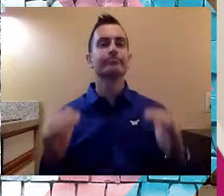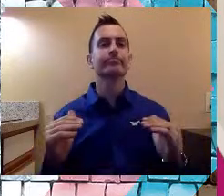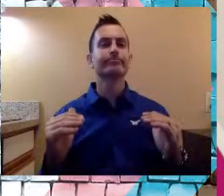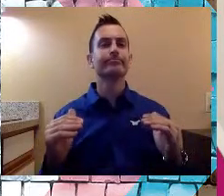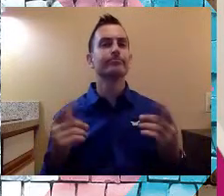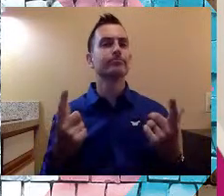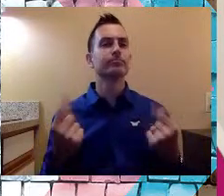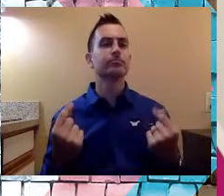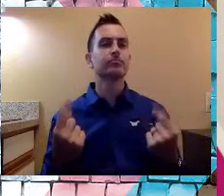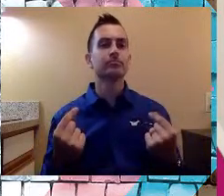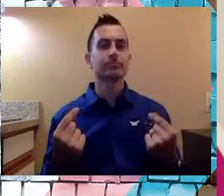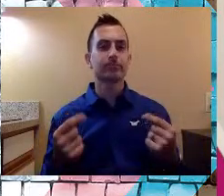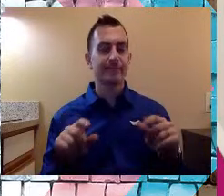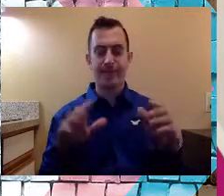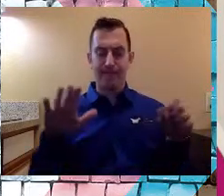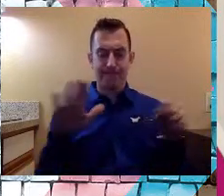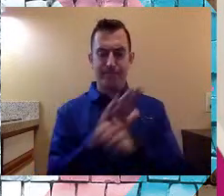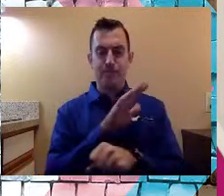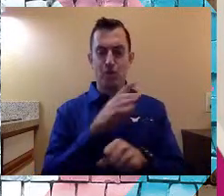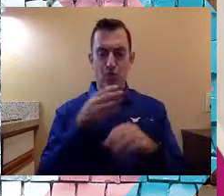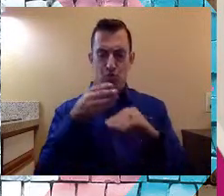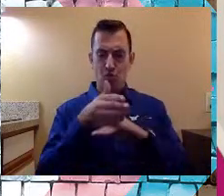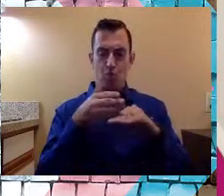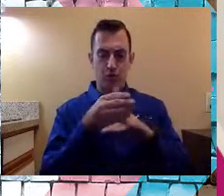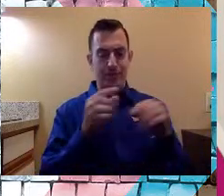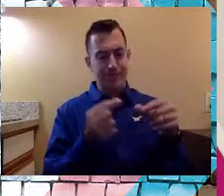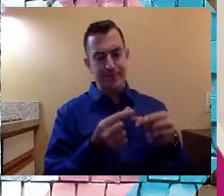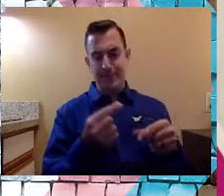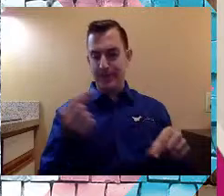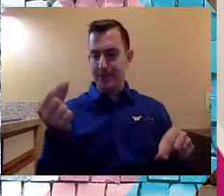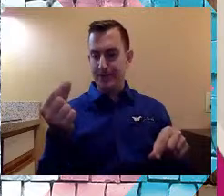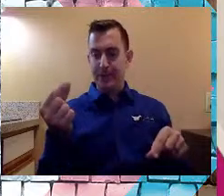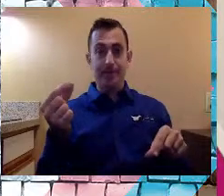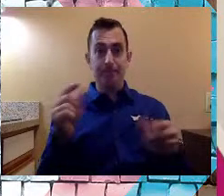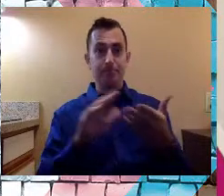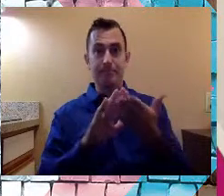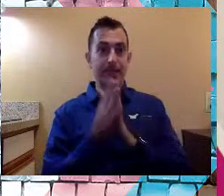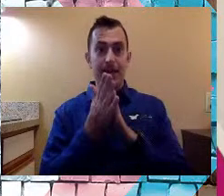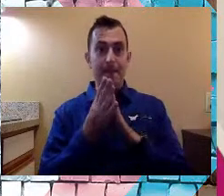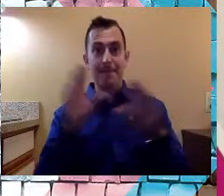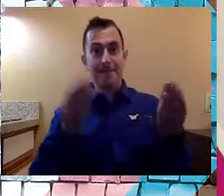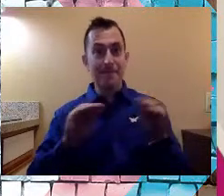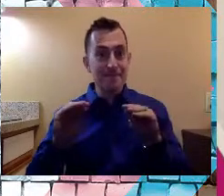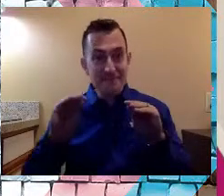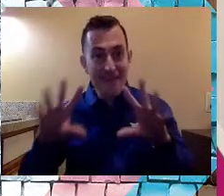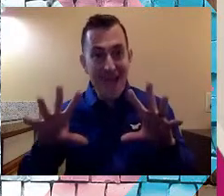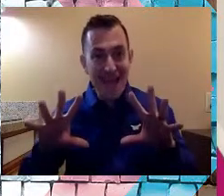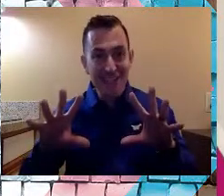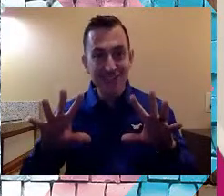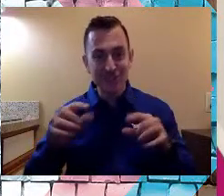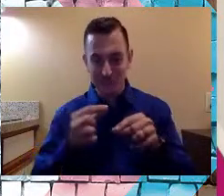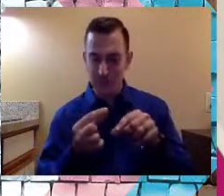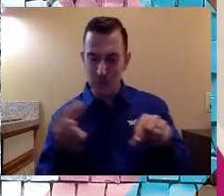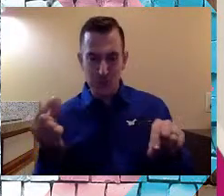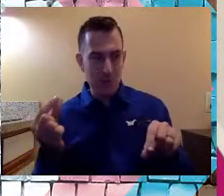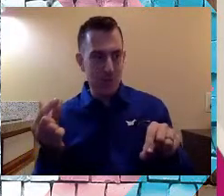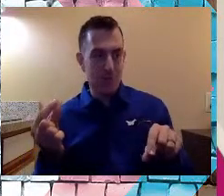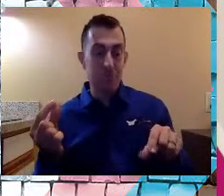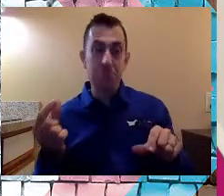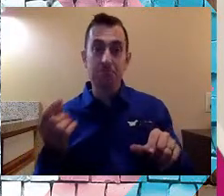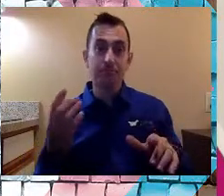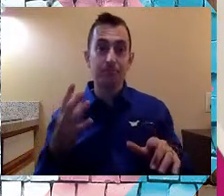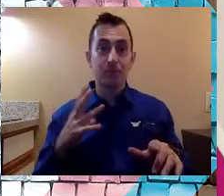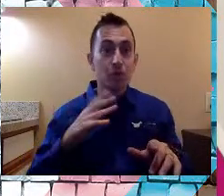have this cool wrap stick, so we could make it into a magic wand, or we could make it into a cool decoration, maybe